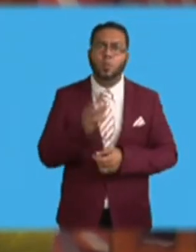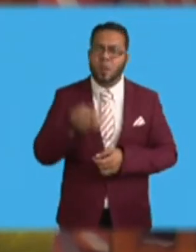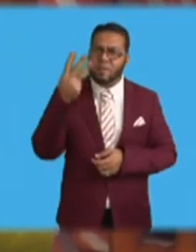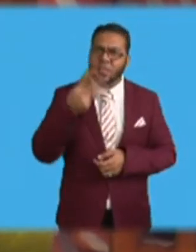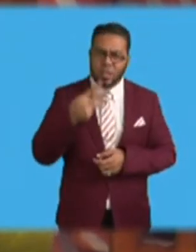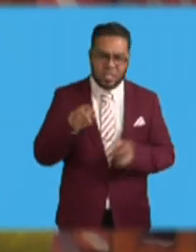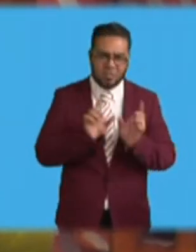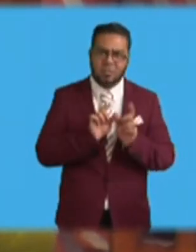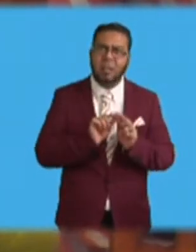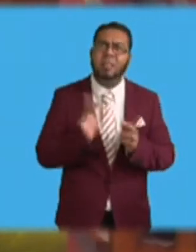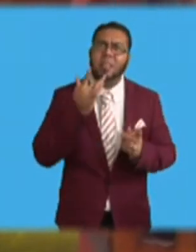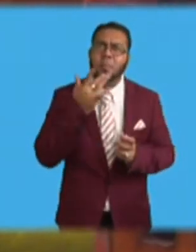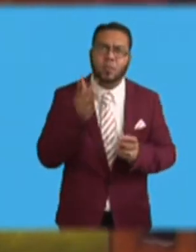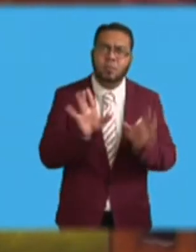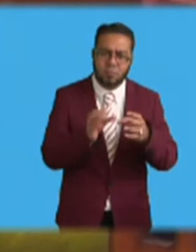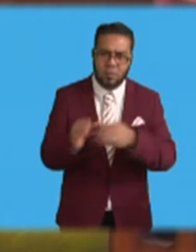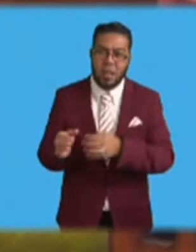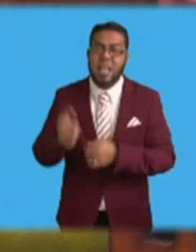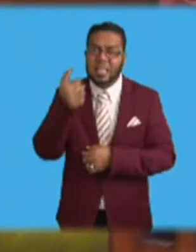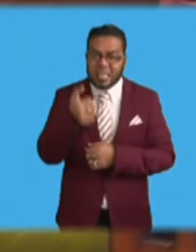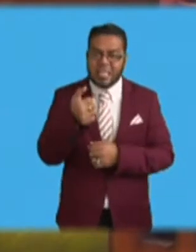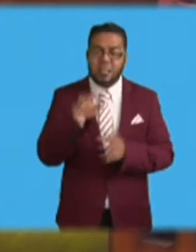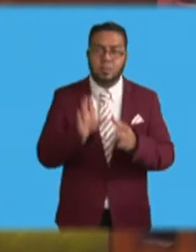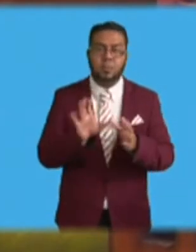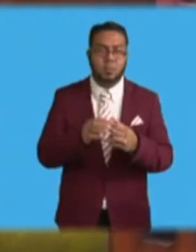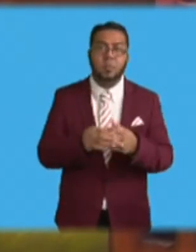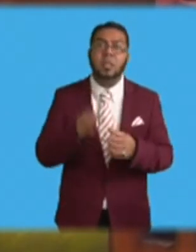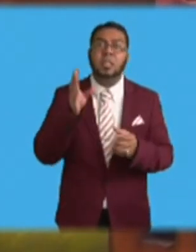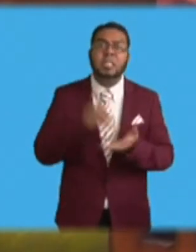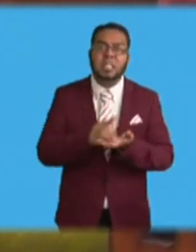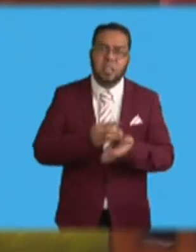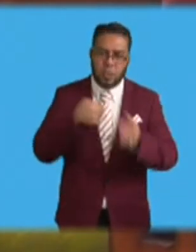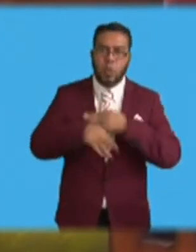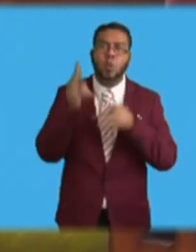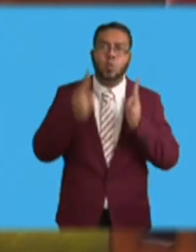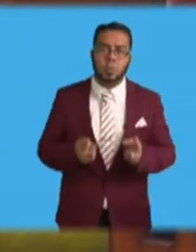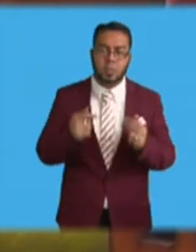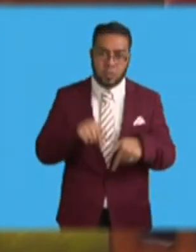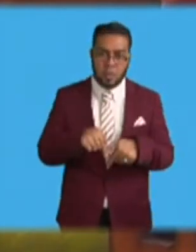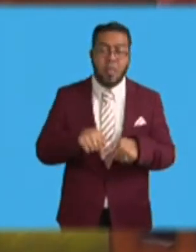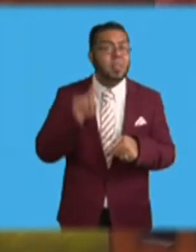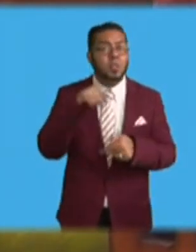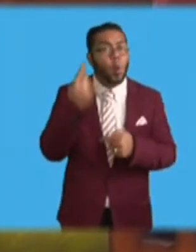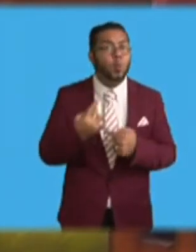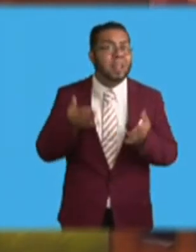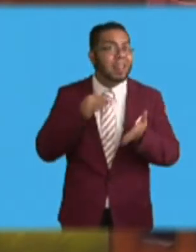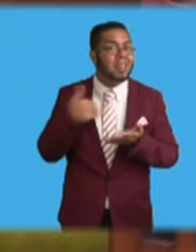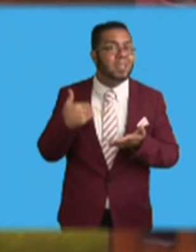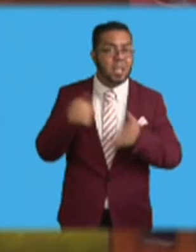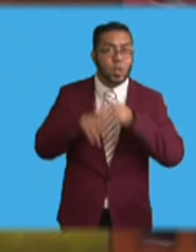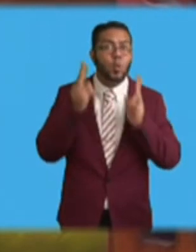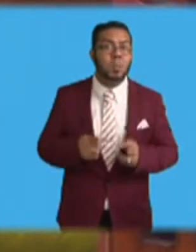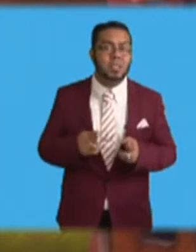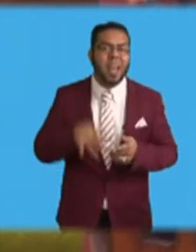bacteria, Neisseria, and 6 of these are associated with diseases in humans. This bacteria only lives in humans and are